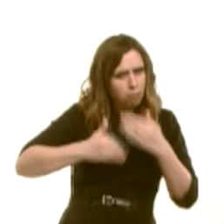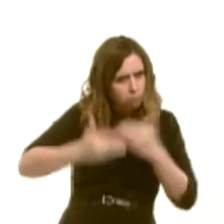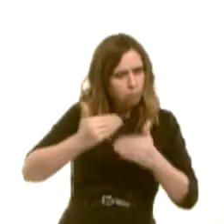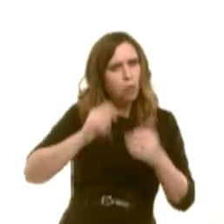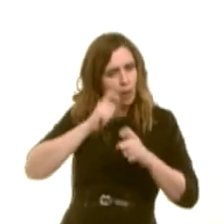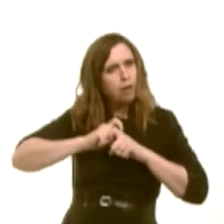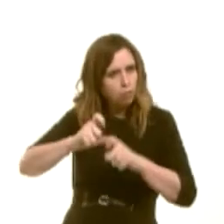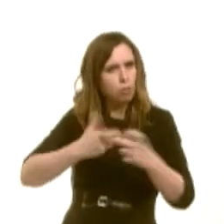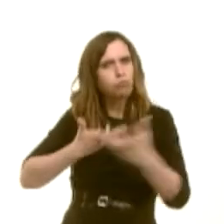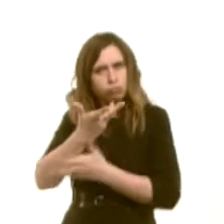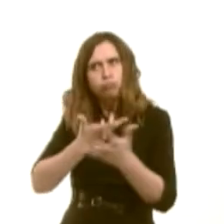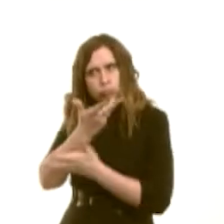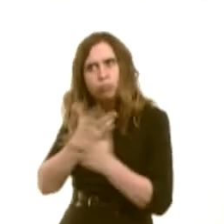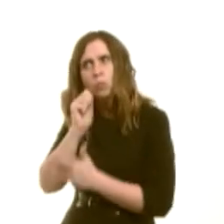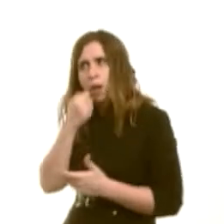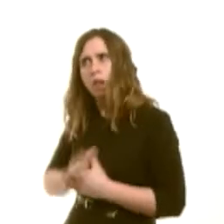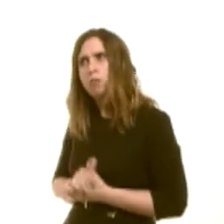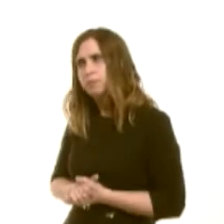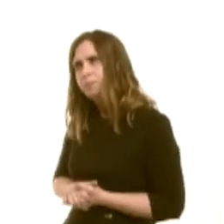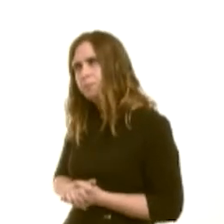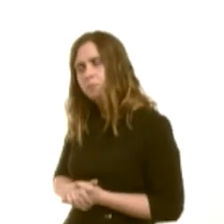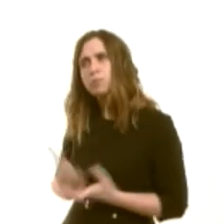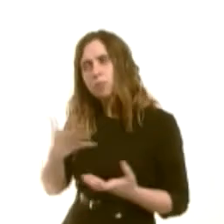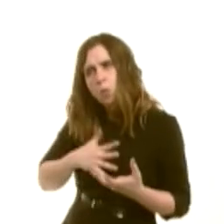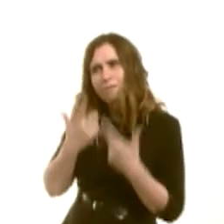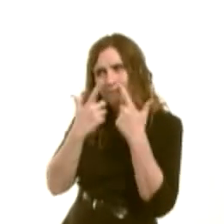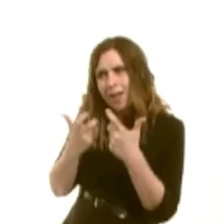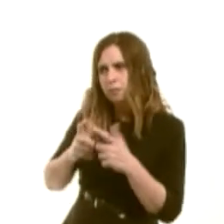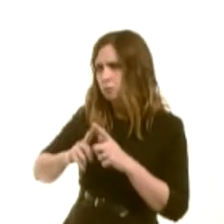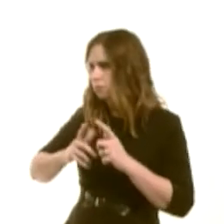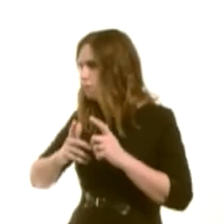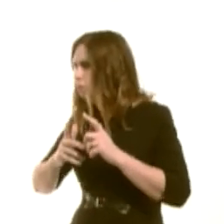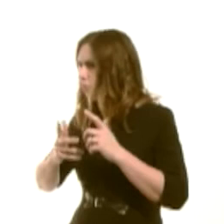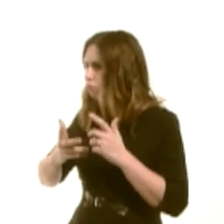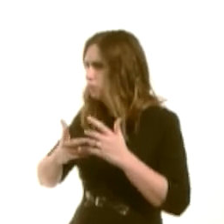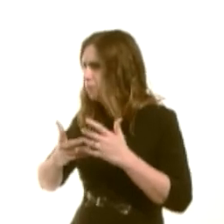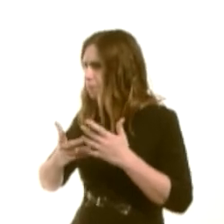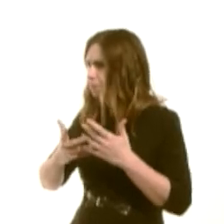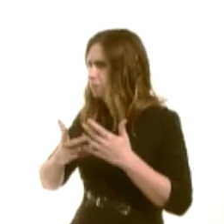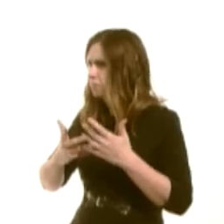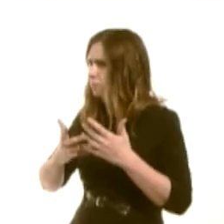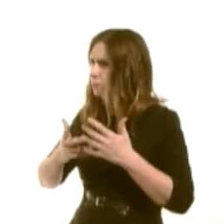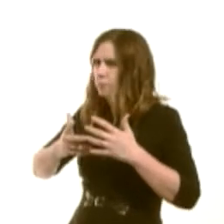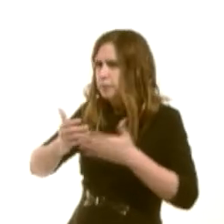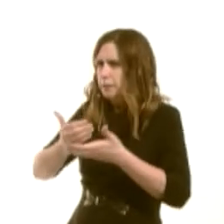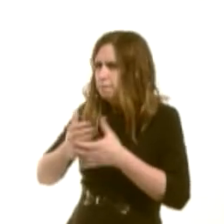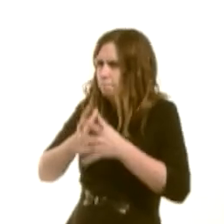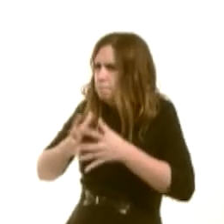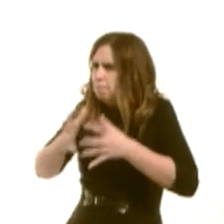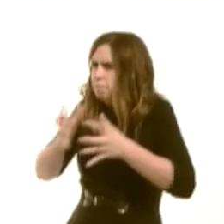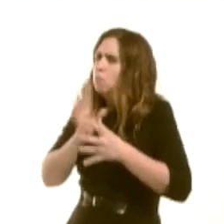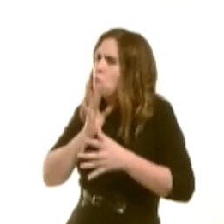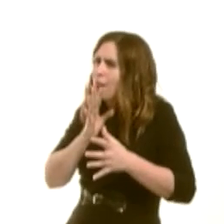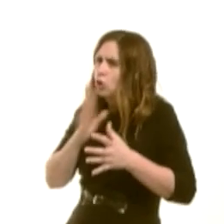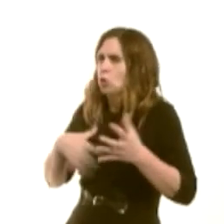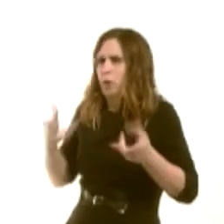those discussions to find more ways to safeguard the Welsh language in our Welsh-speaking communities in